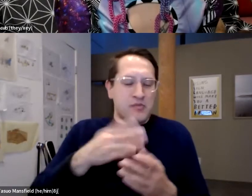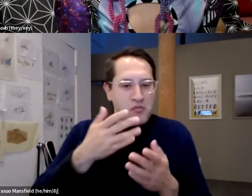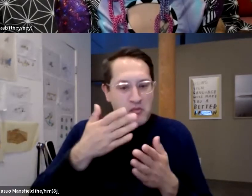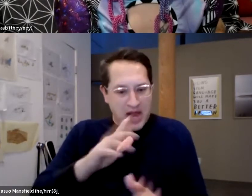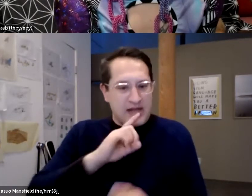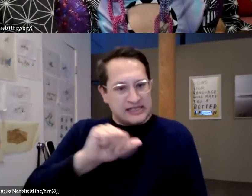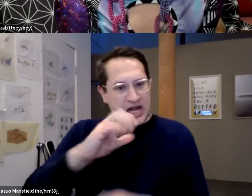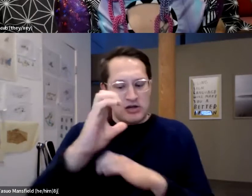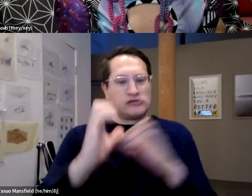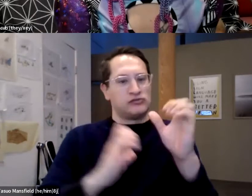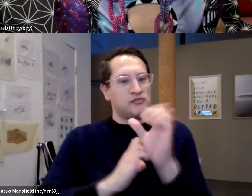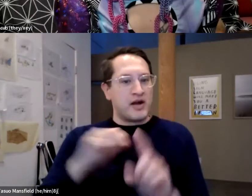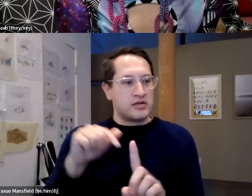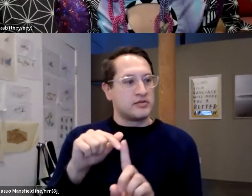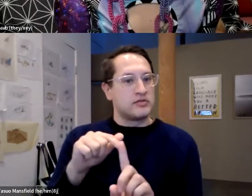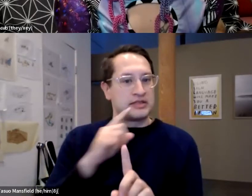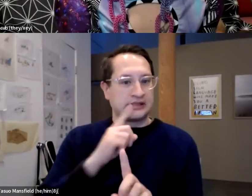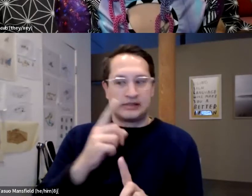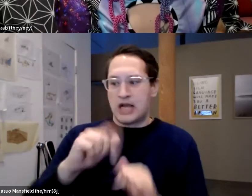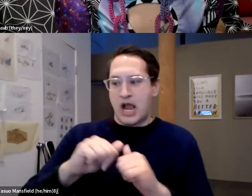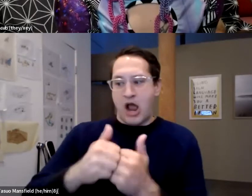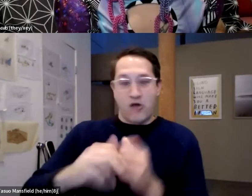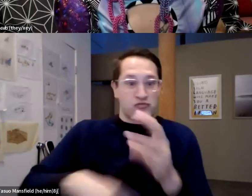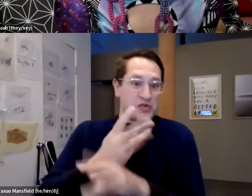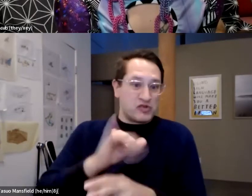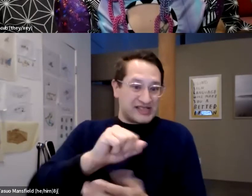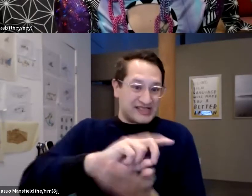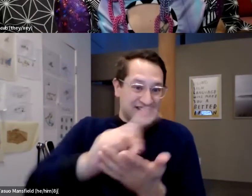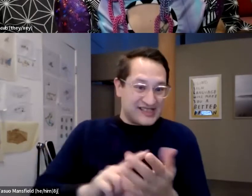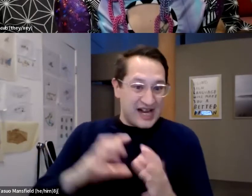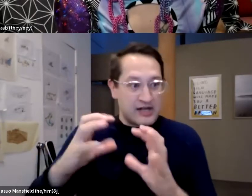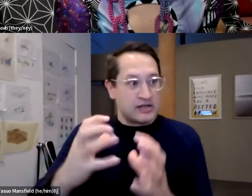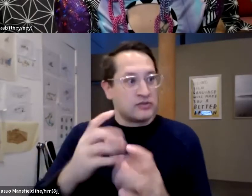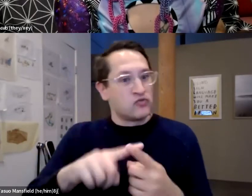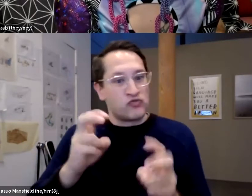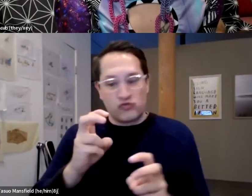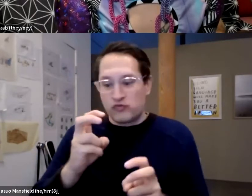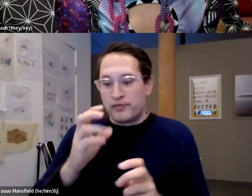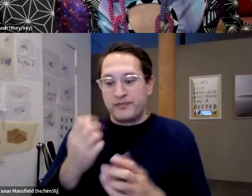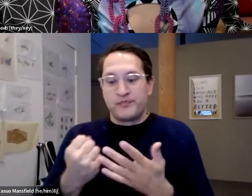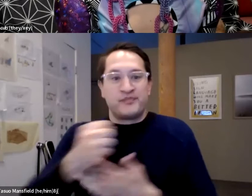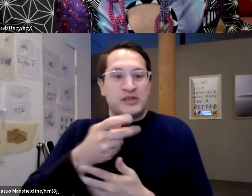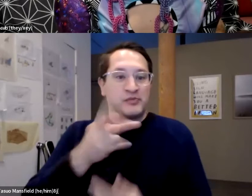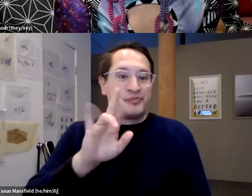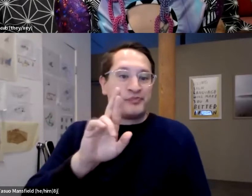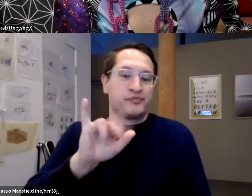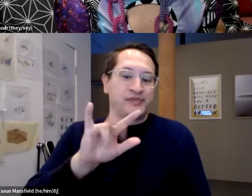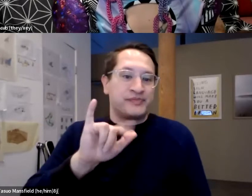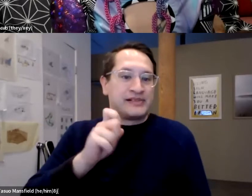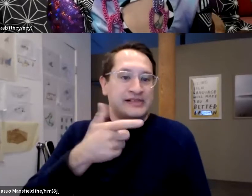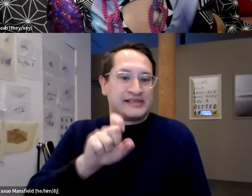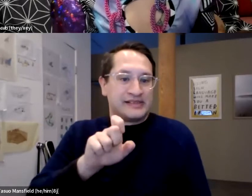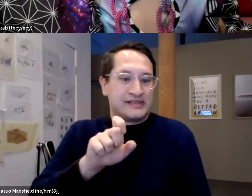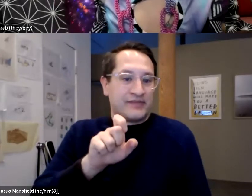disability is, in a way, is a construct. It is how the world is designed. It's how it's constructed, and it's